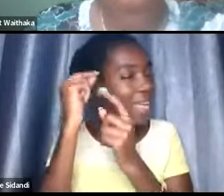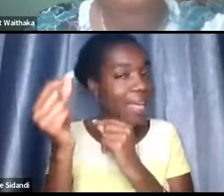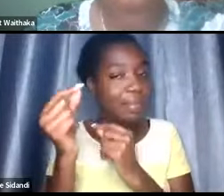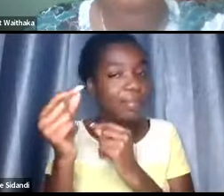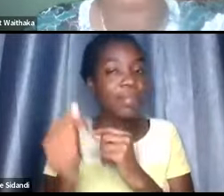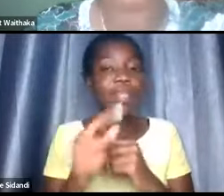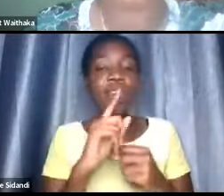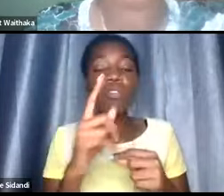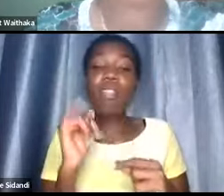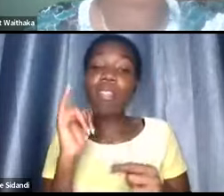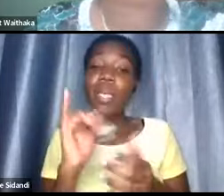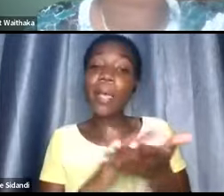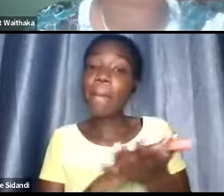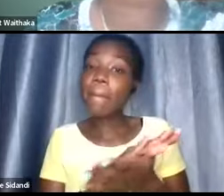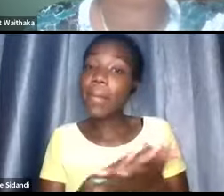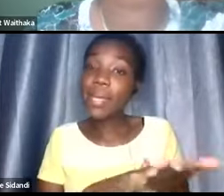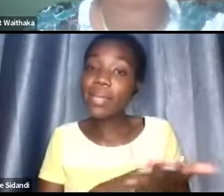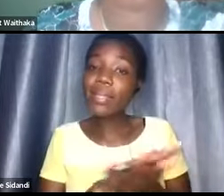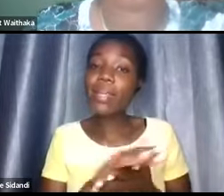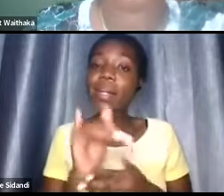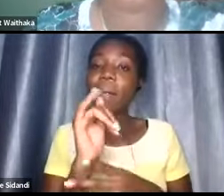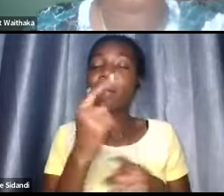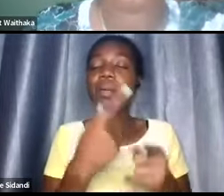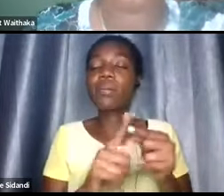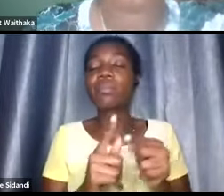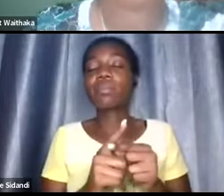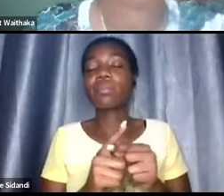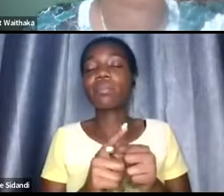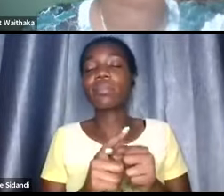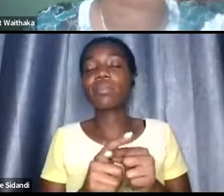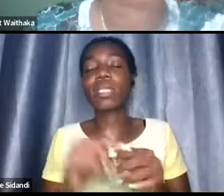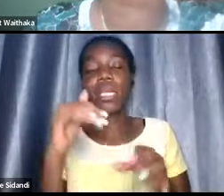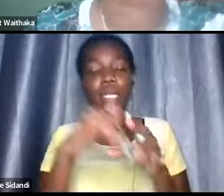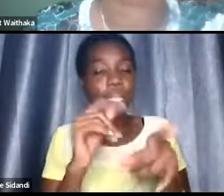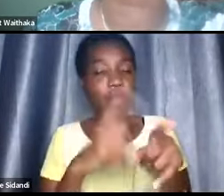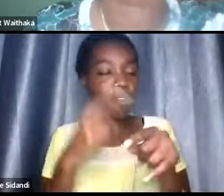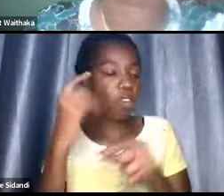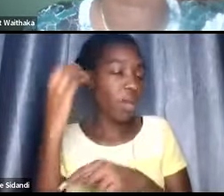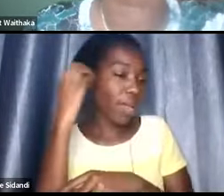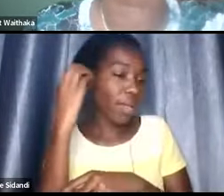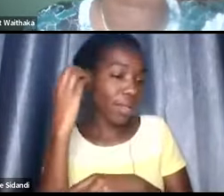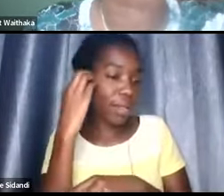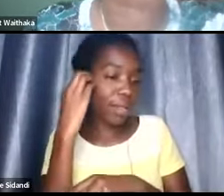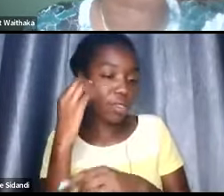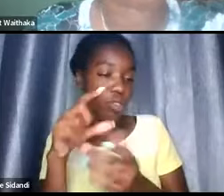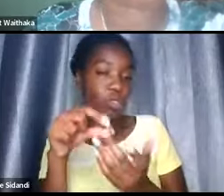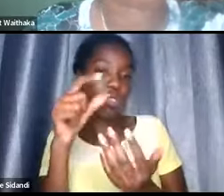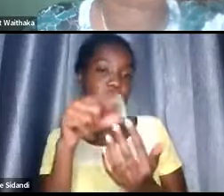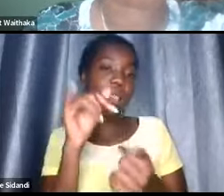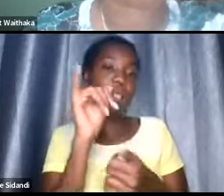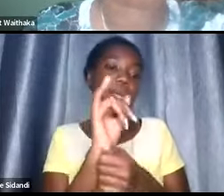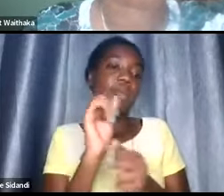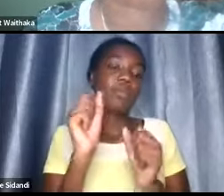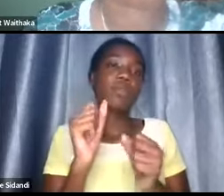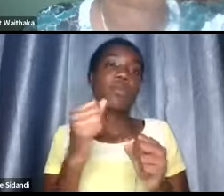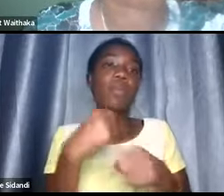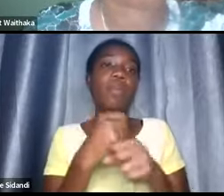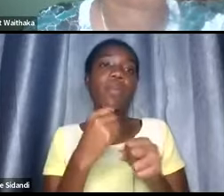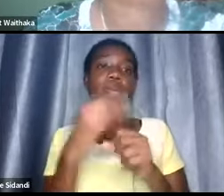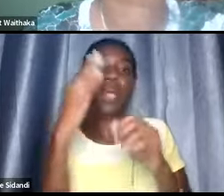as basic as it is in terms of the career choices. This will be able to, an awareness of